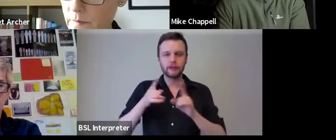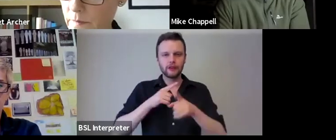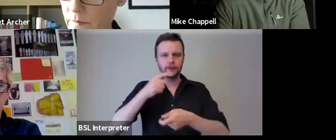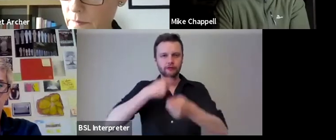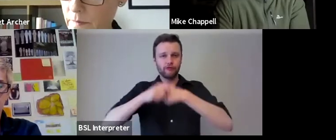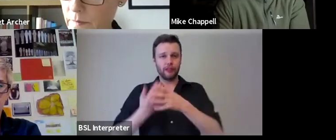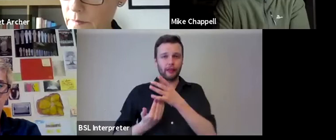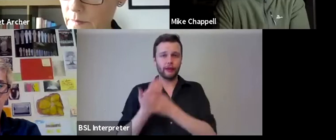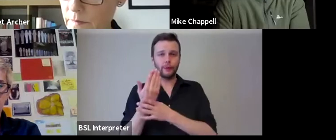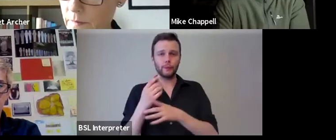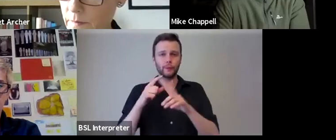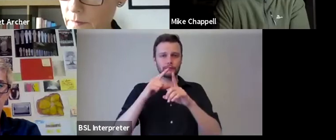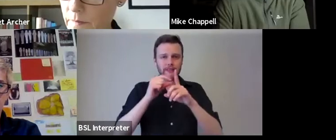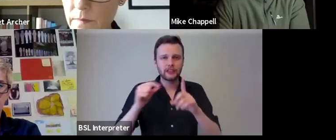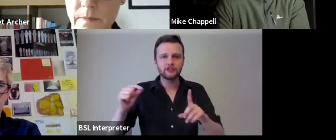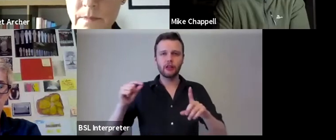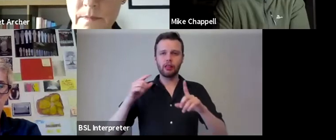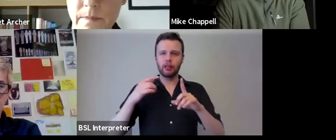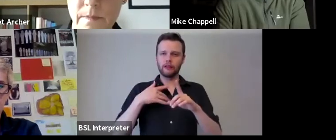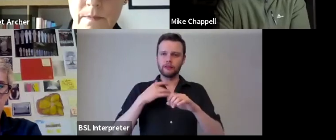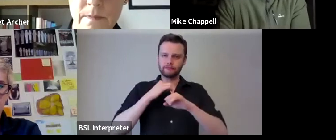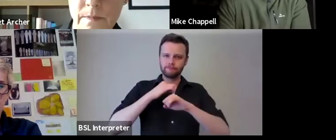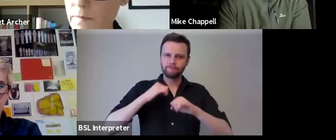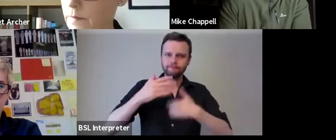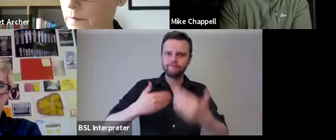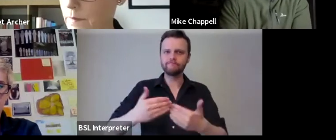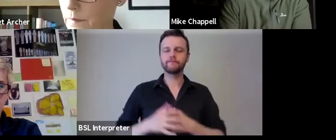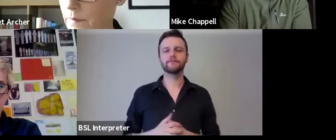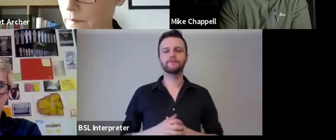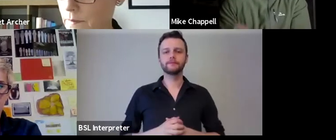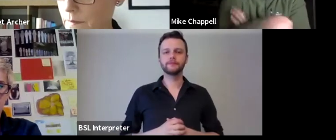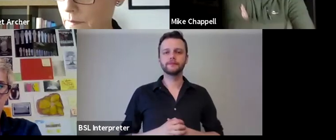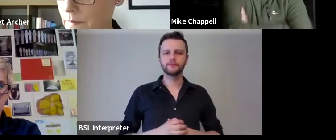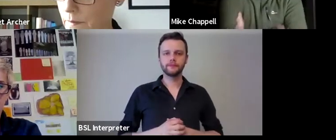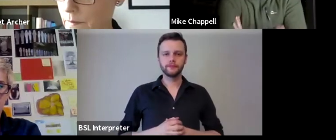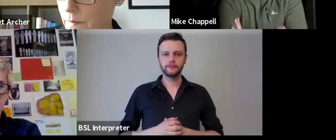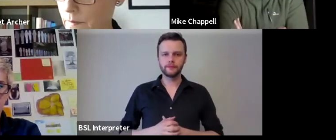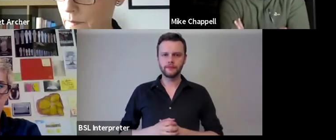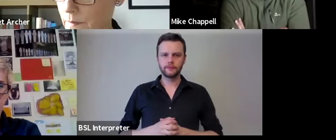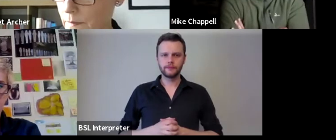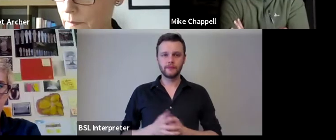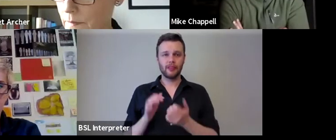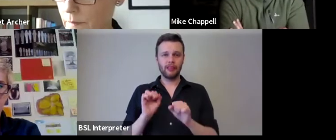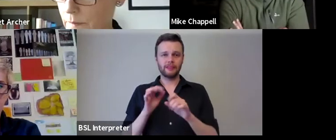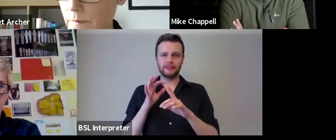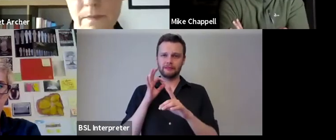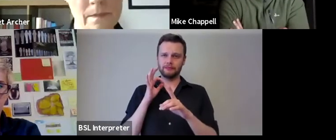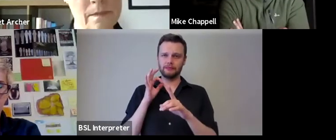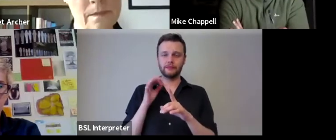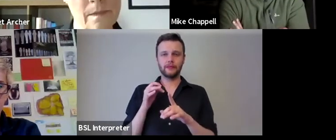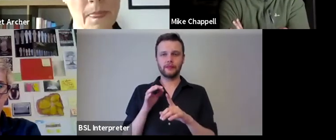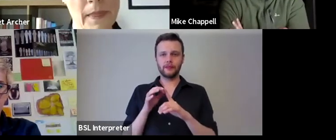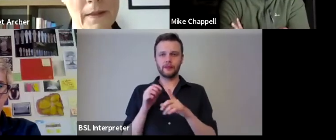new forms of digital spatial temporalities. And in this sort of like way, it abducts